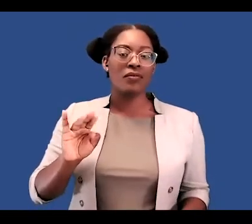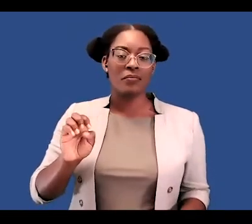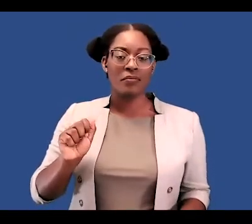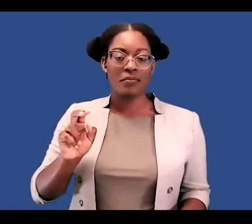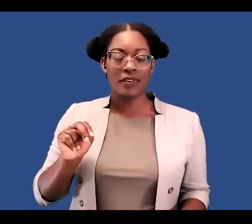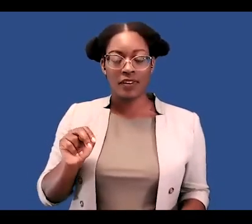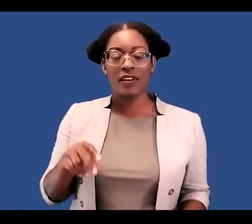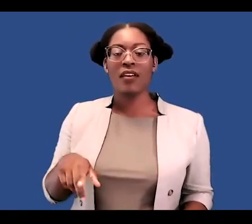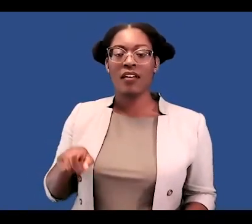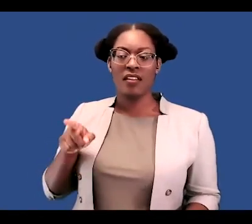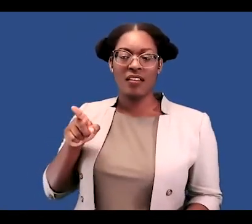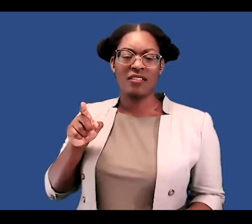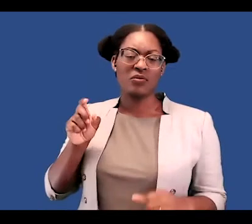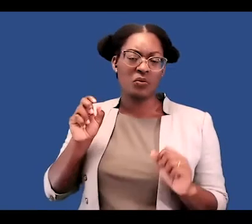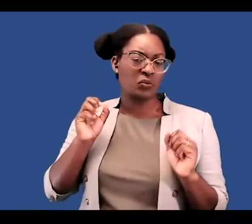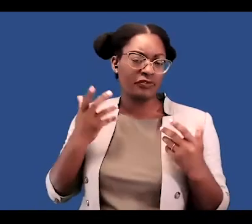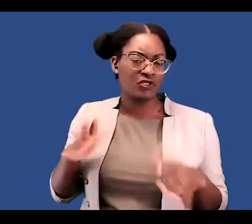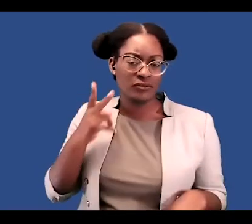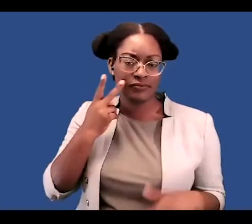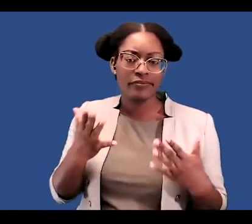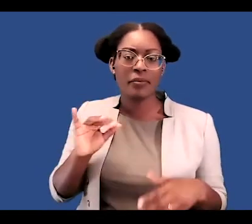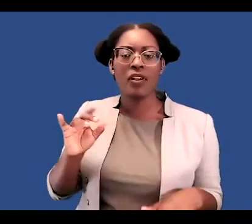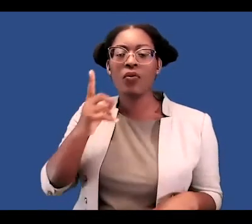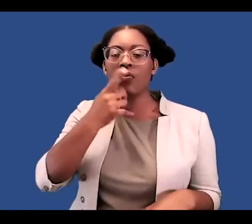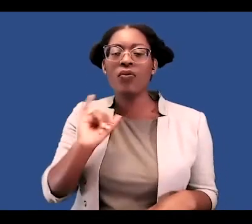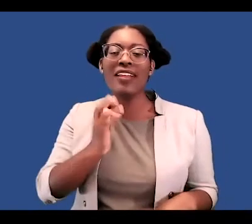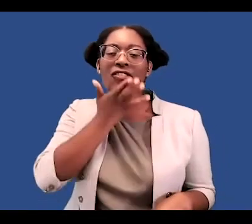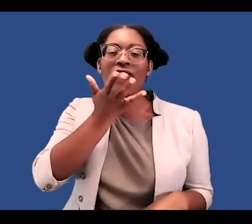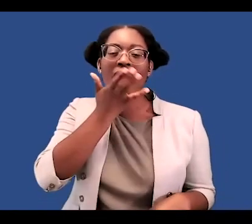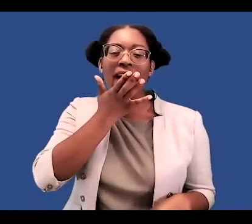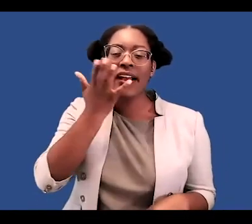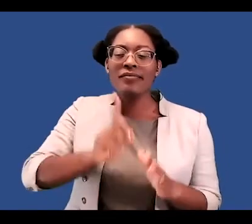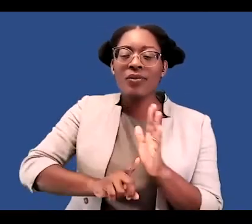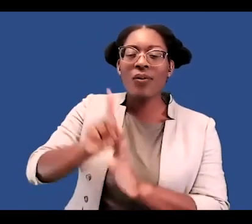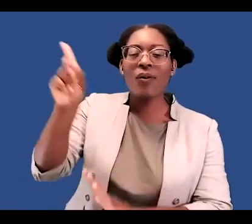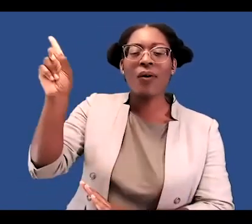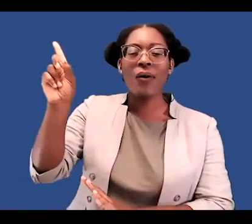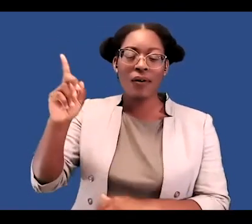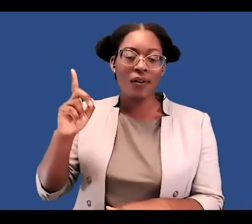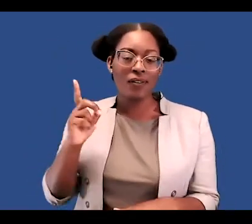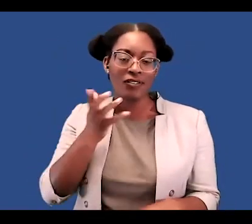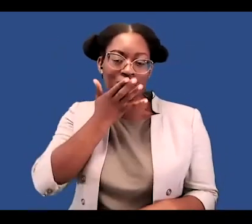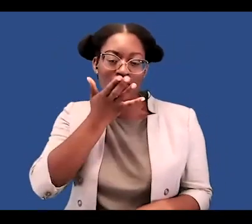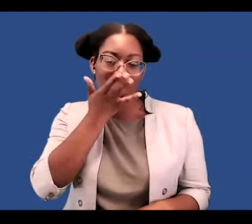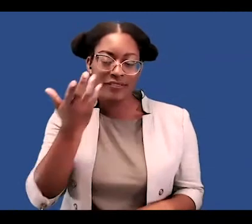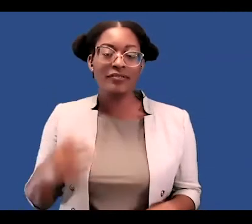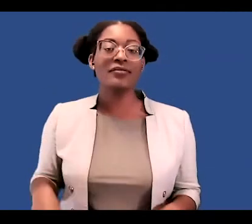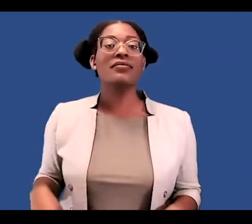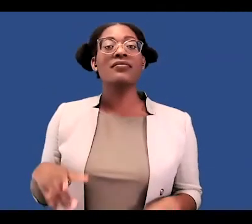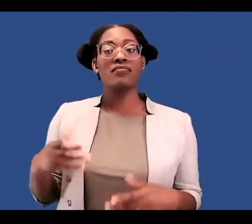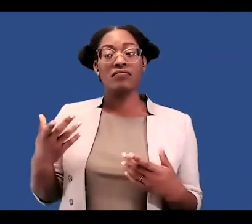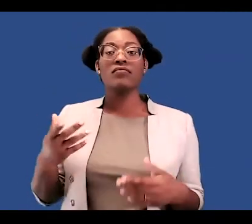it grows as like tall blades of grass. And of course that's also very lemony. You might find it in some of